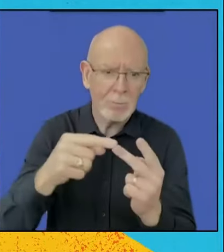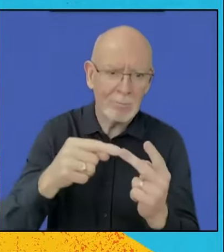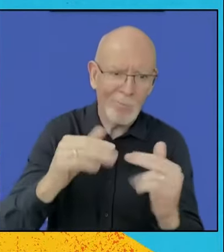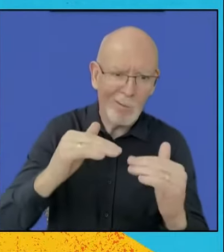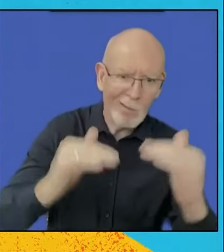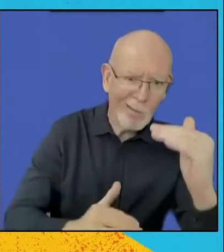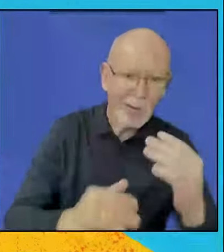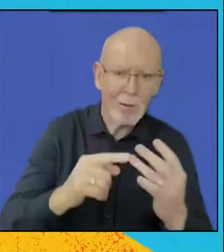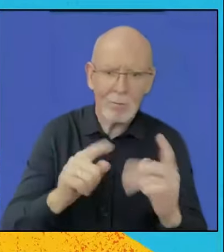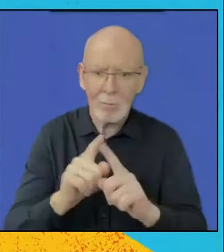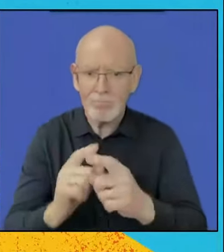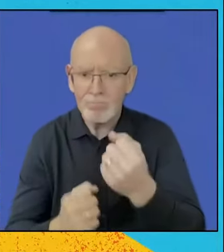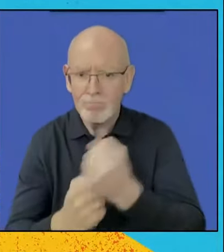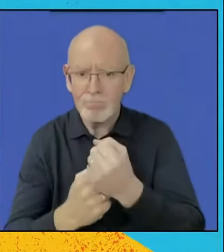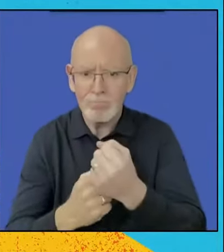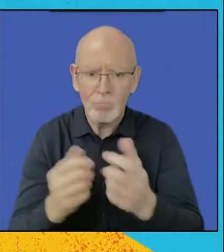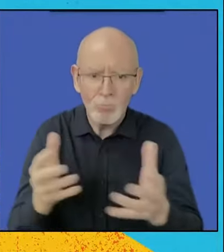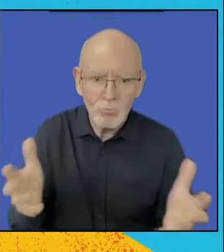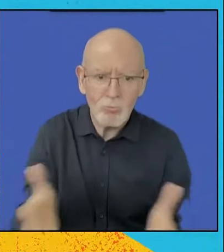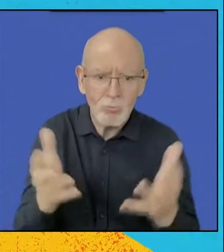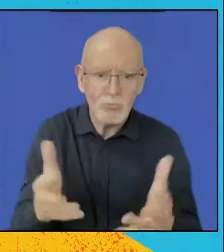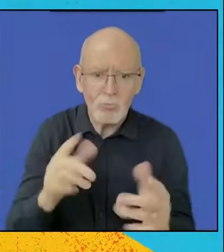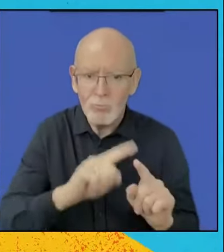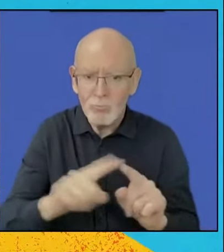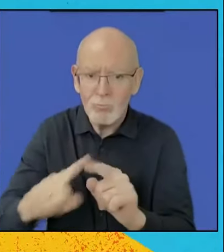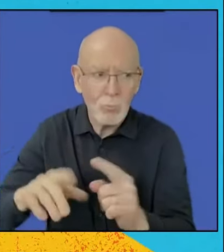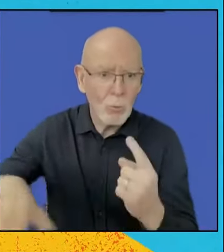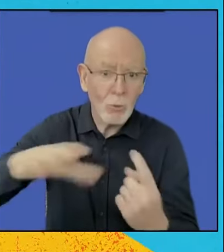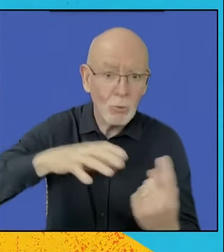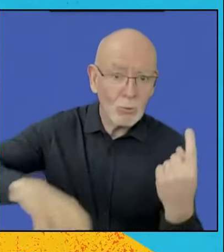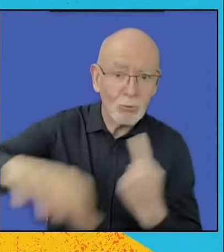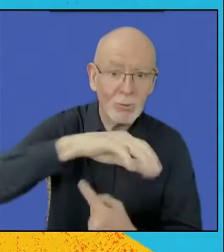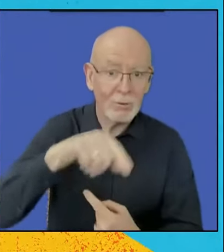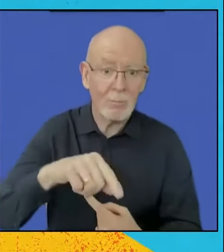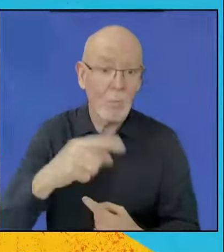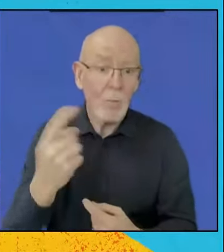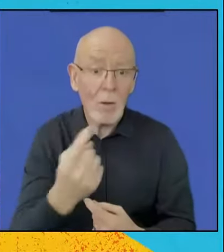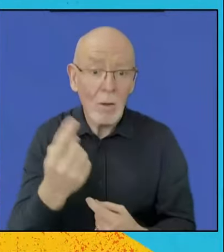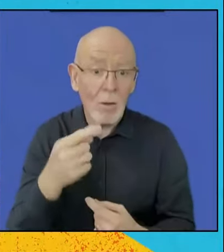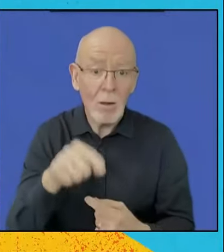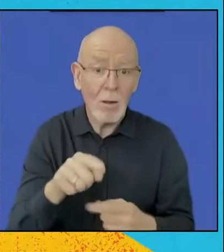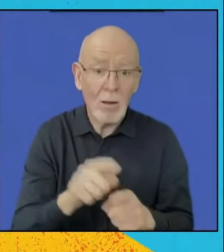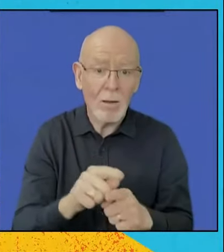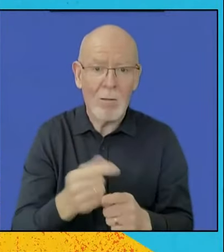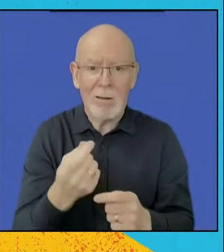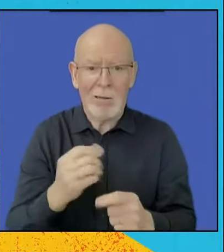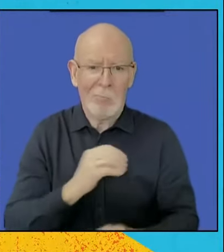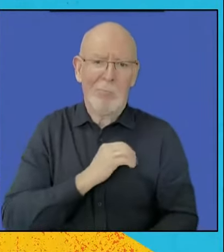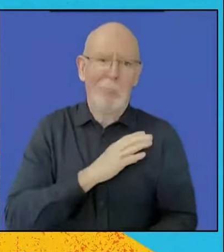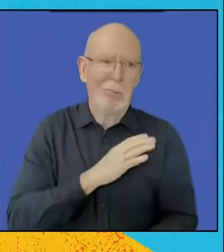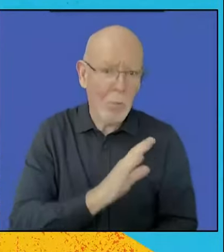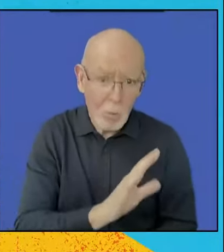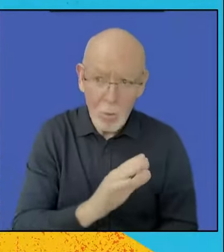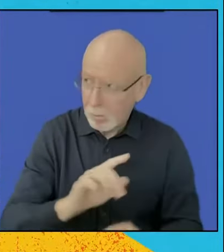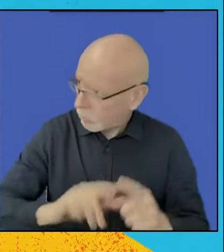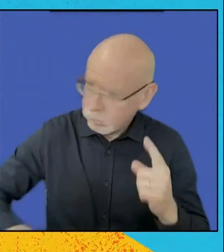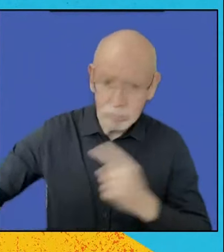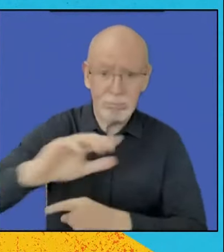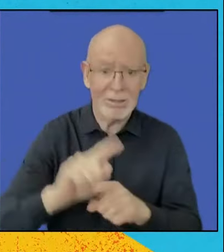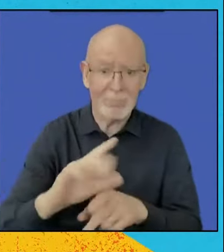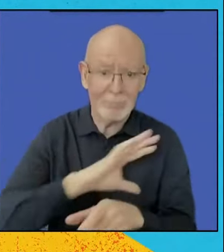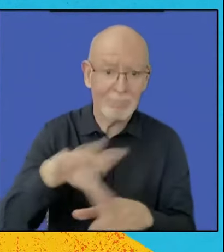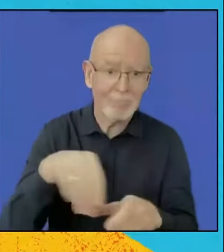I thank the Secretary General for the statement, and I now invite the Secretary General's envoy on youth, Ms. Jayatma